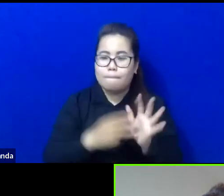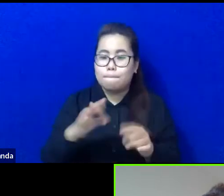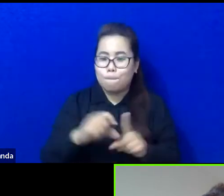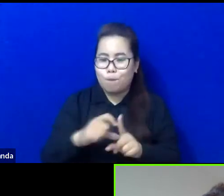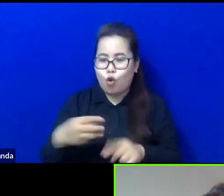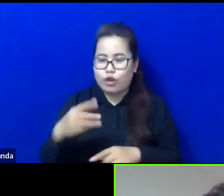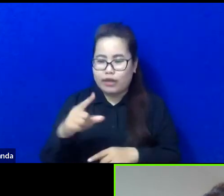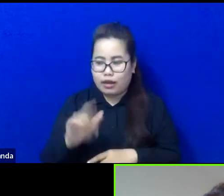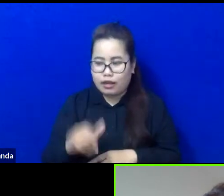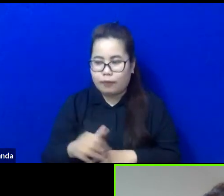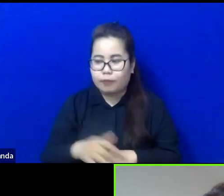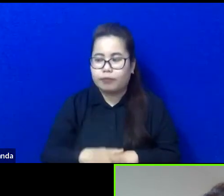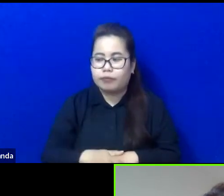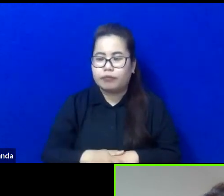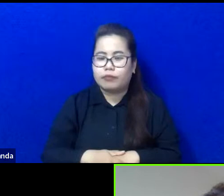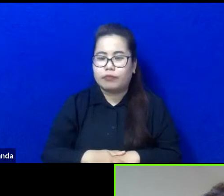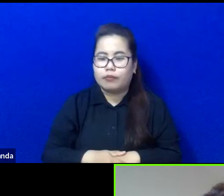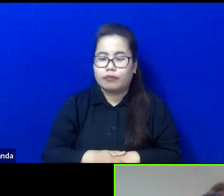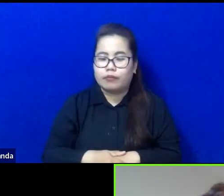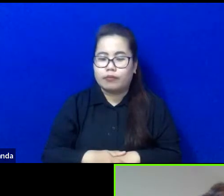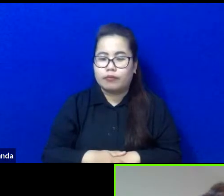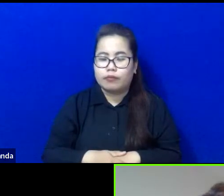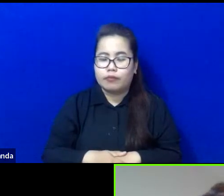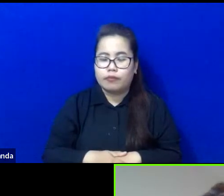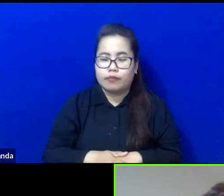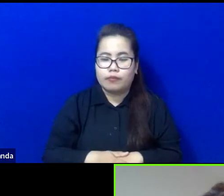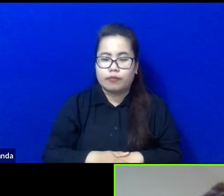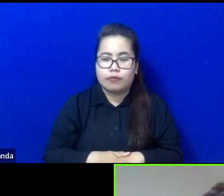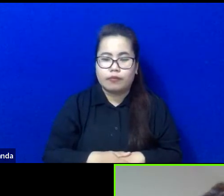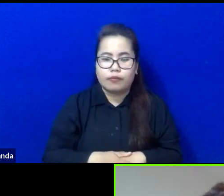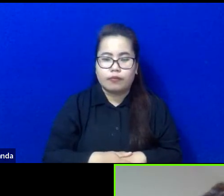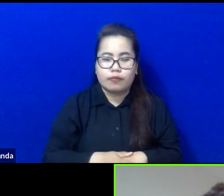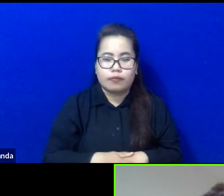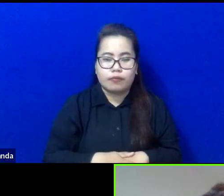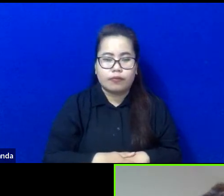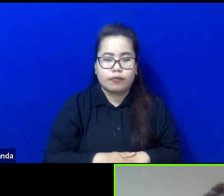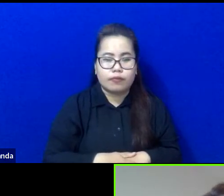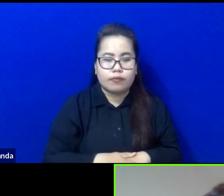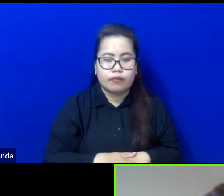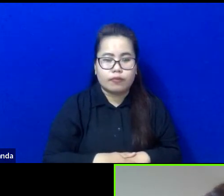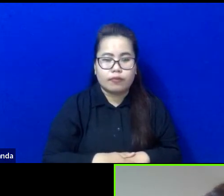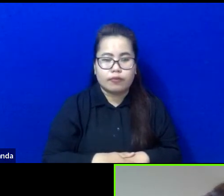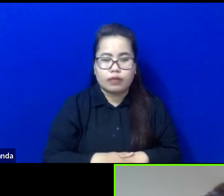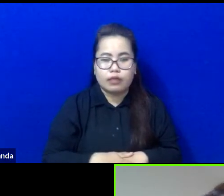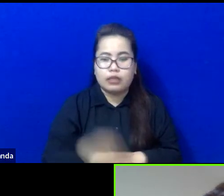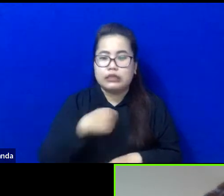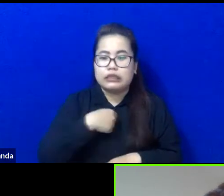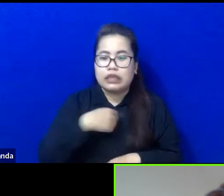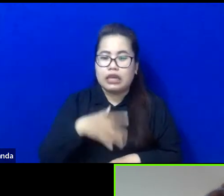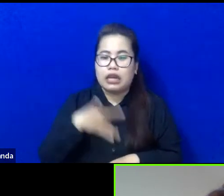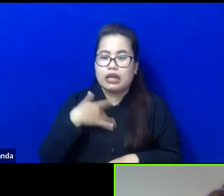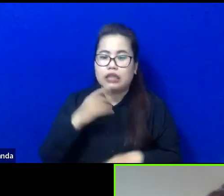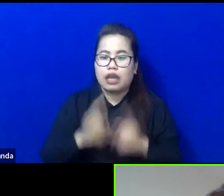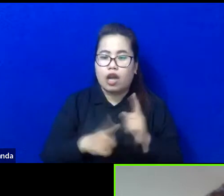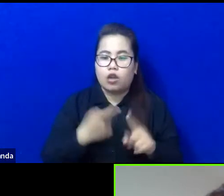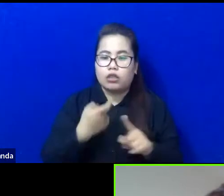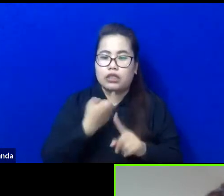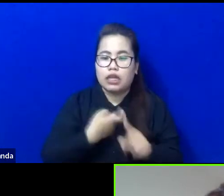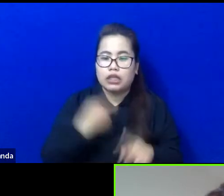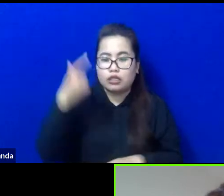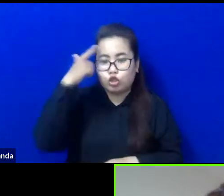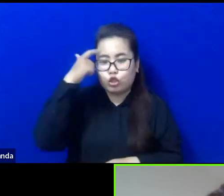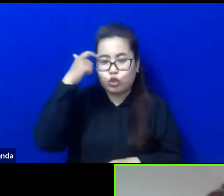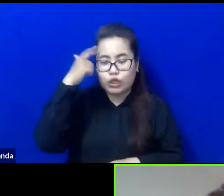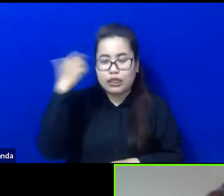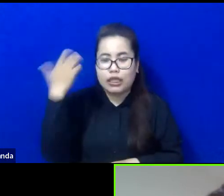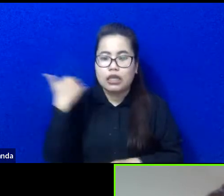really speak to my engagement with the participants in the study, and my understanding, and happy for Hans